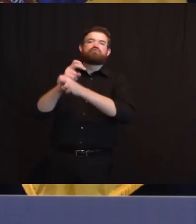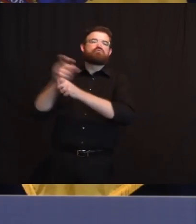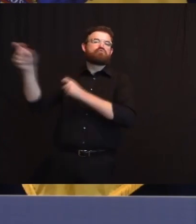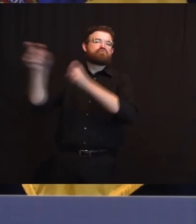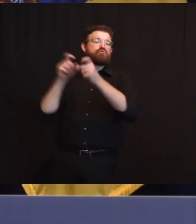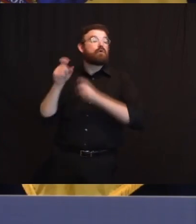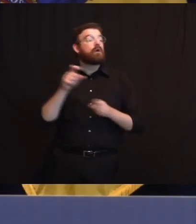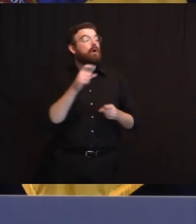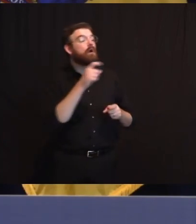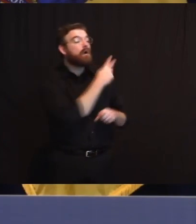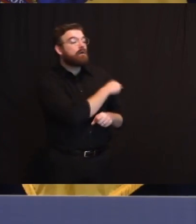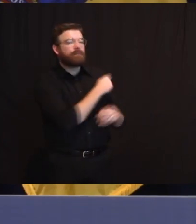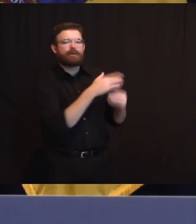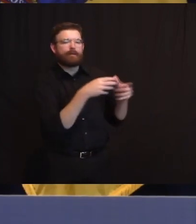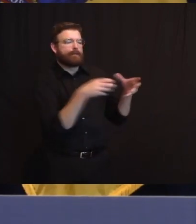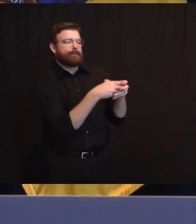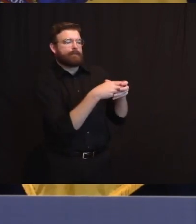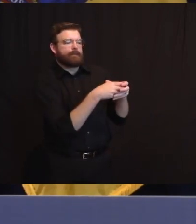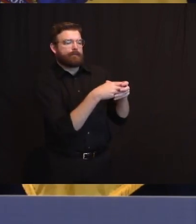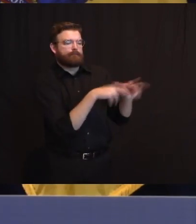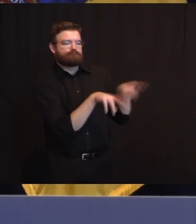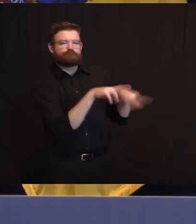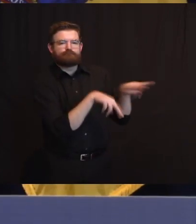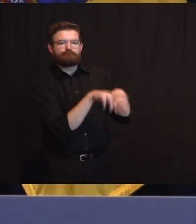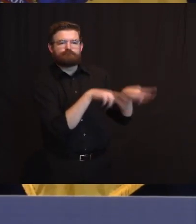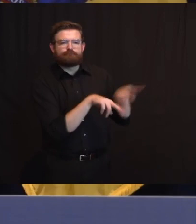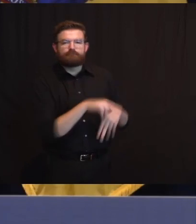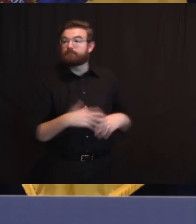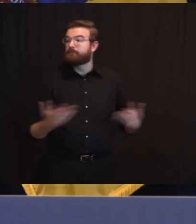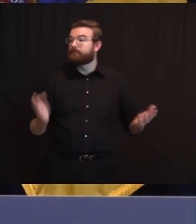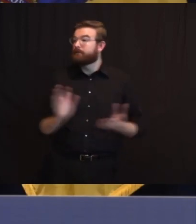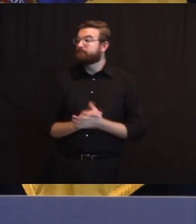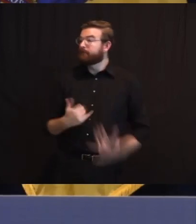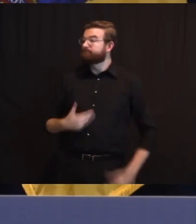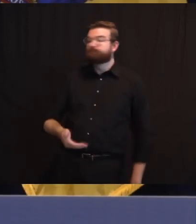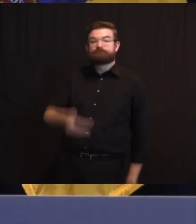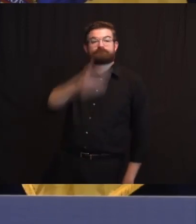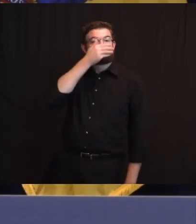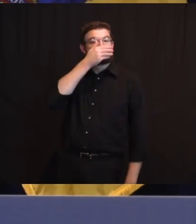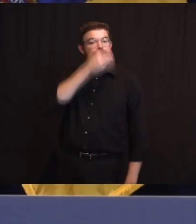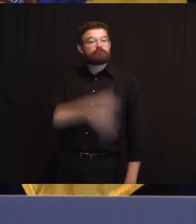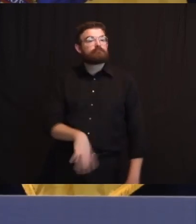you. With that, I'm going to mask up if that's all right with everybody. Thank you all.